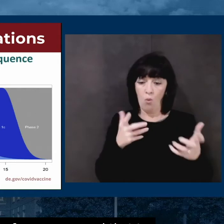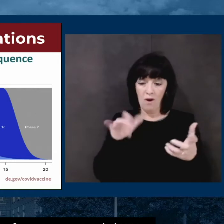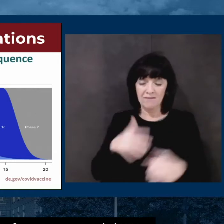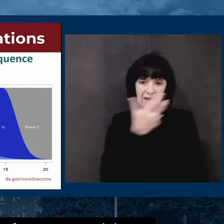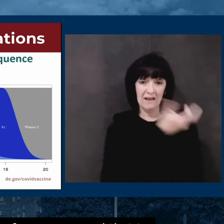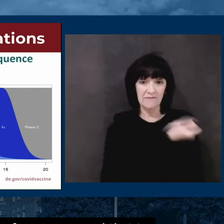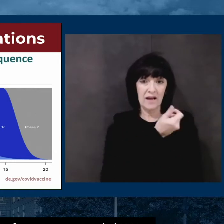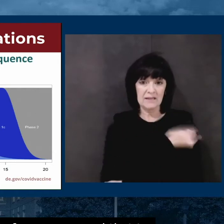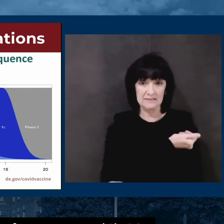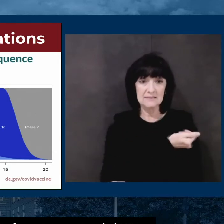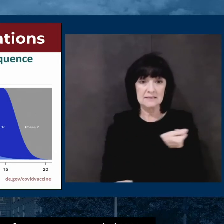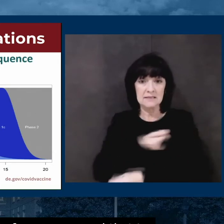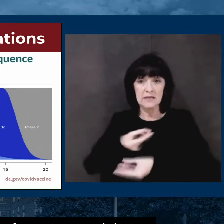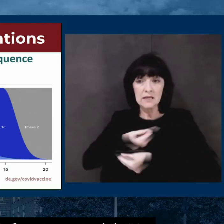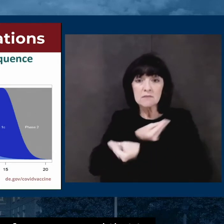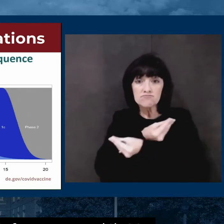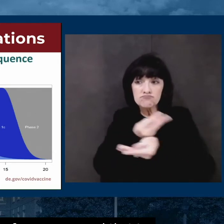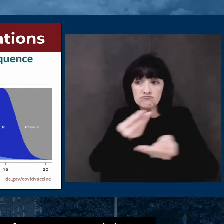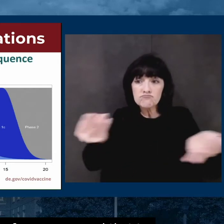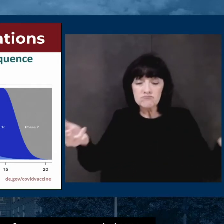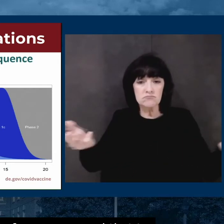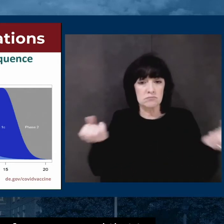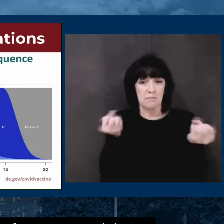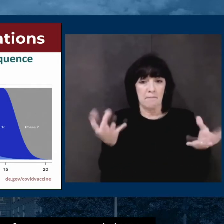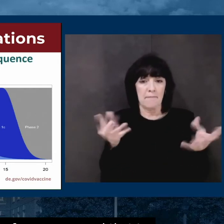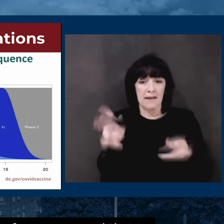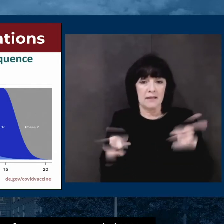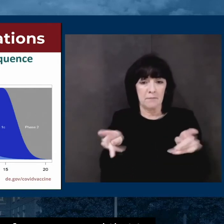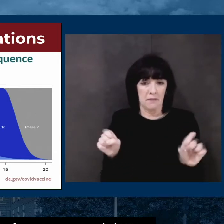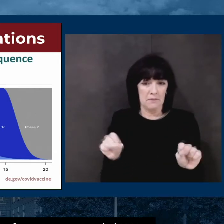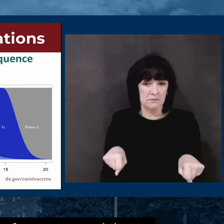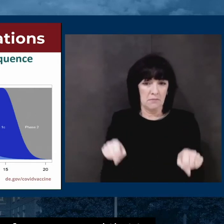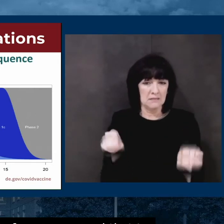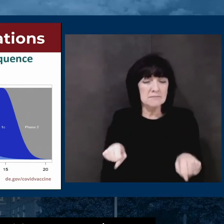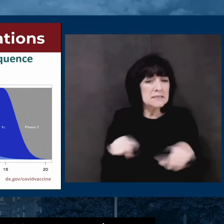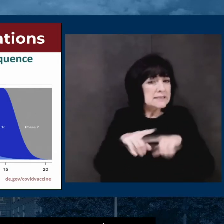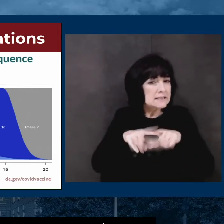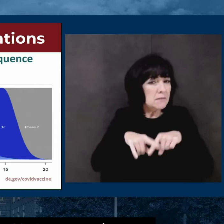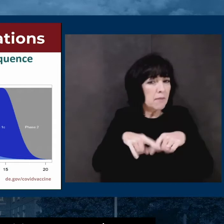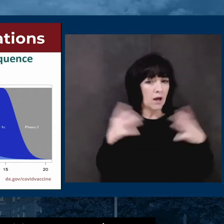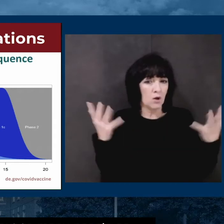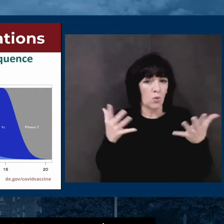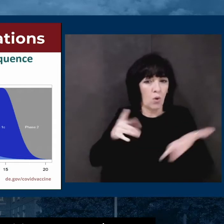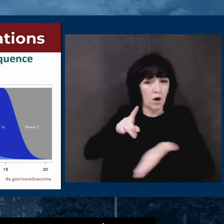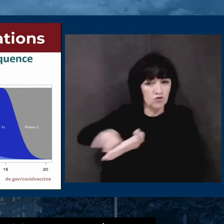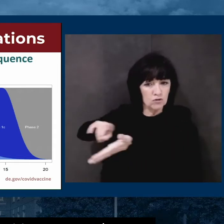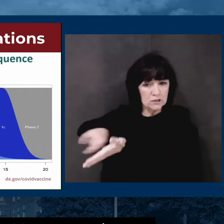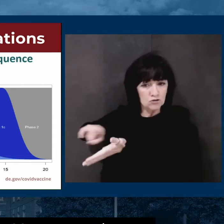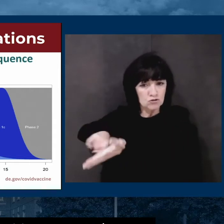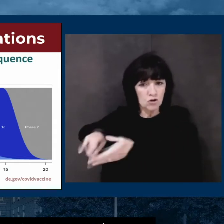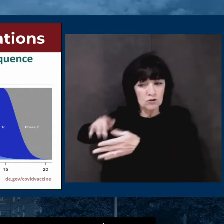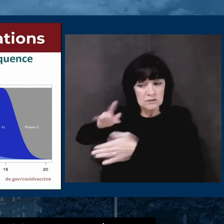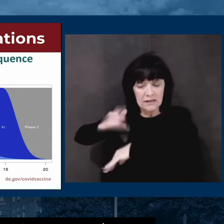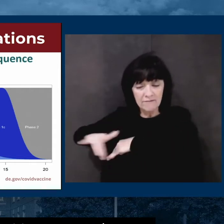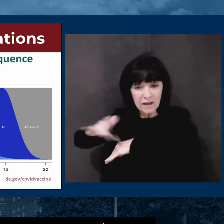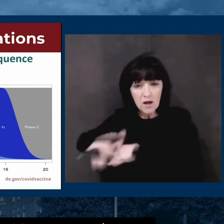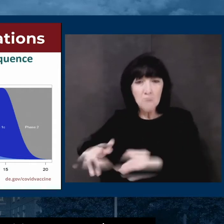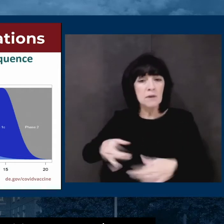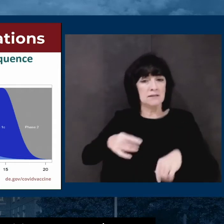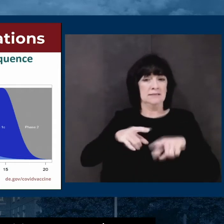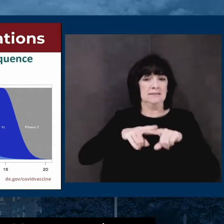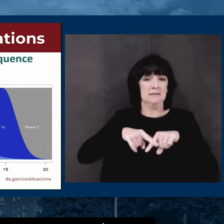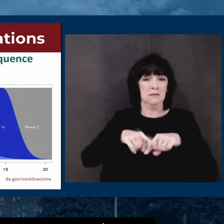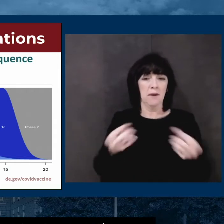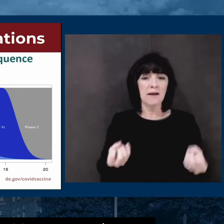as possible. So it's really going to be dependent on what resources are available, as well as how much vaccine we're getting at a time. So you can see here,